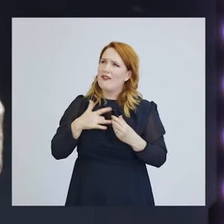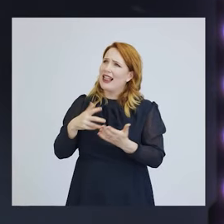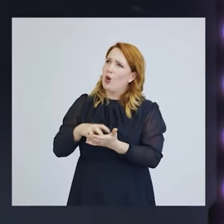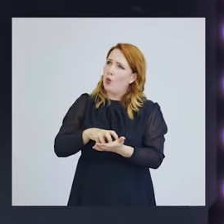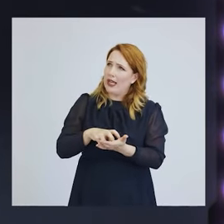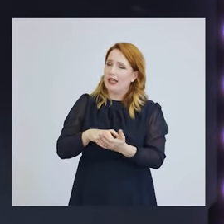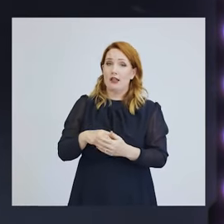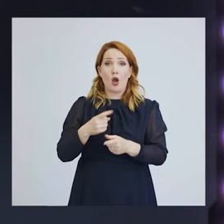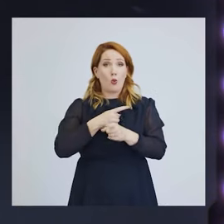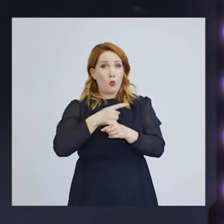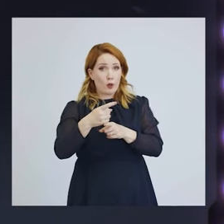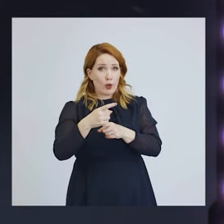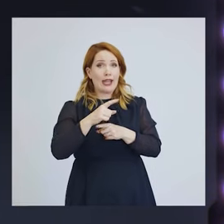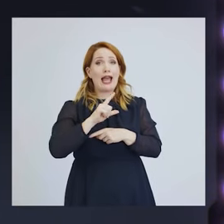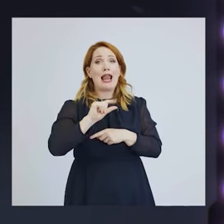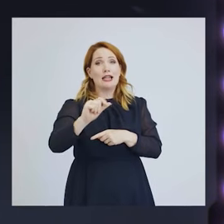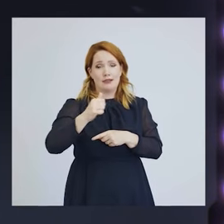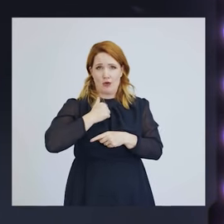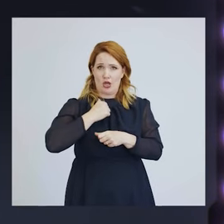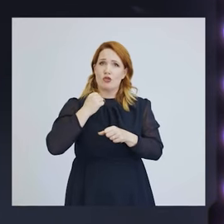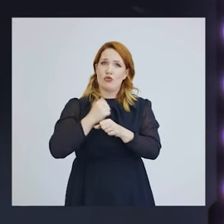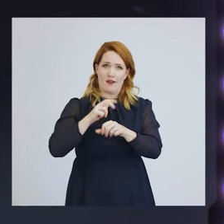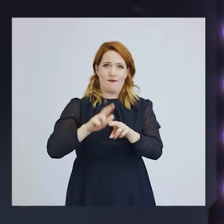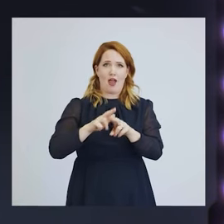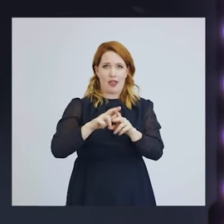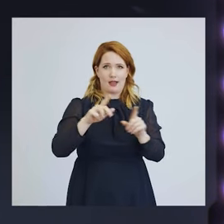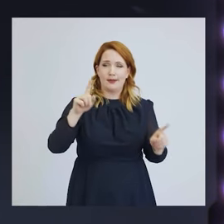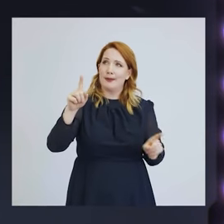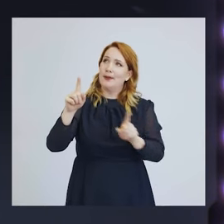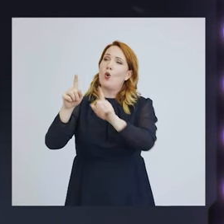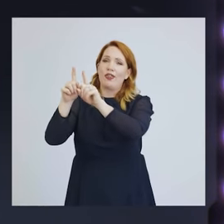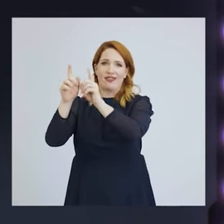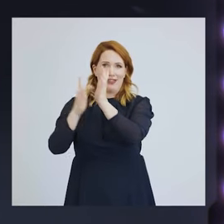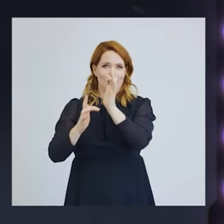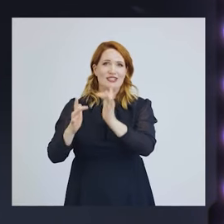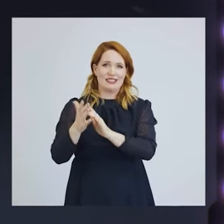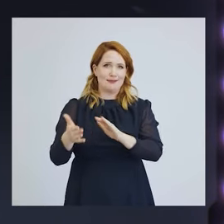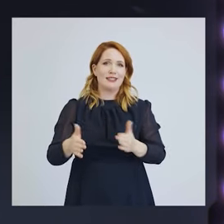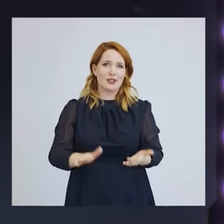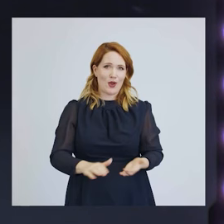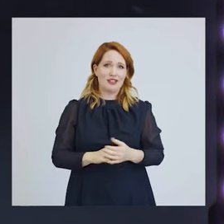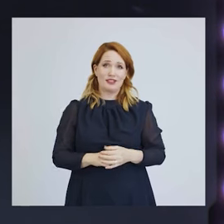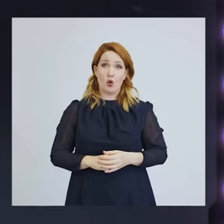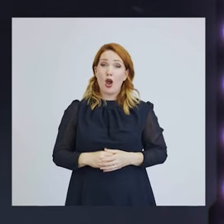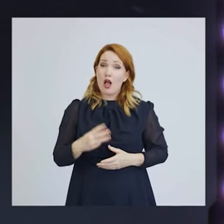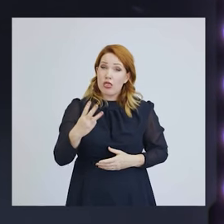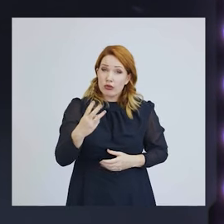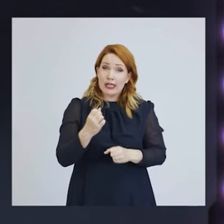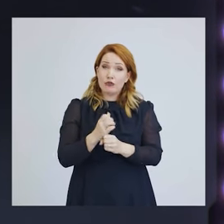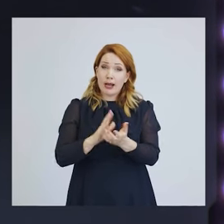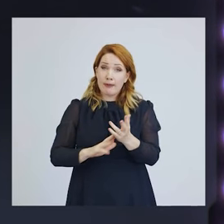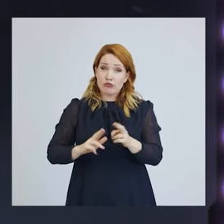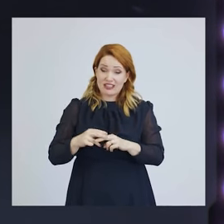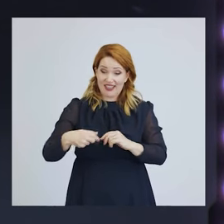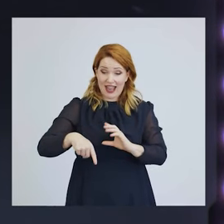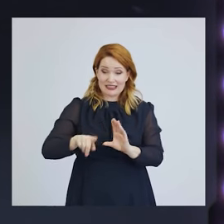I feel so weak. And about a week after I prayed that, my granddad went to be with Jesus as well.